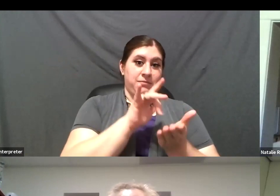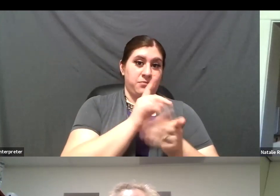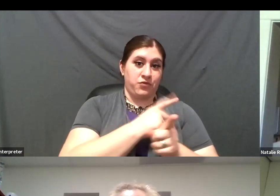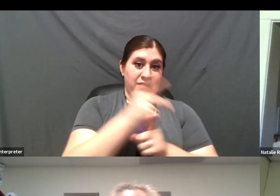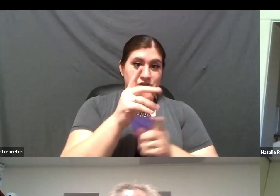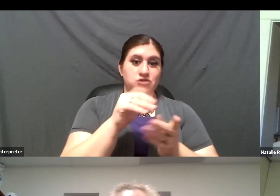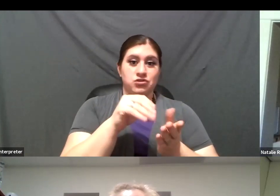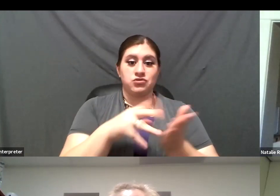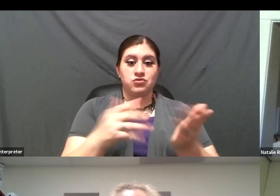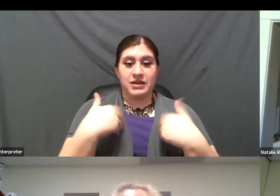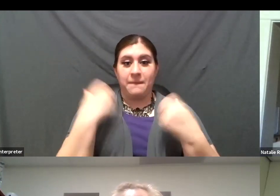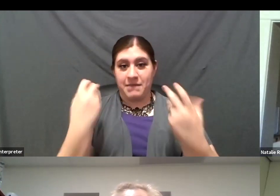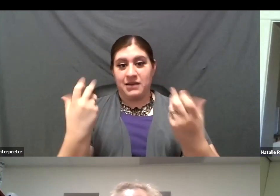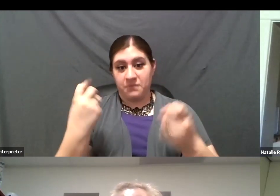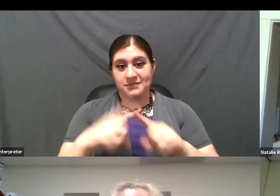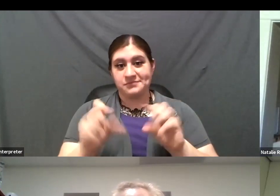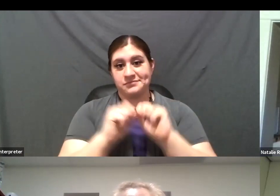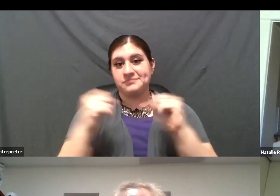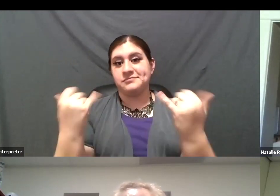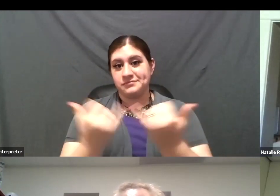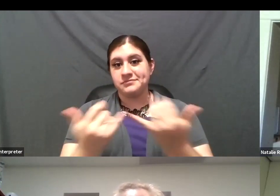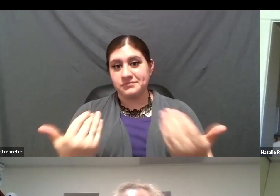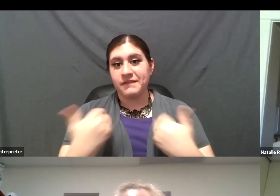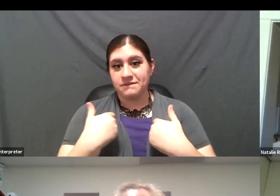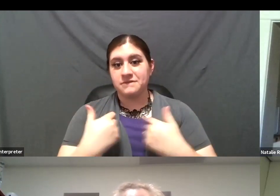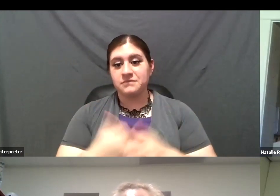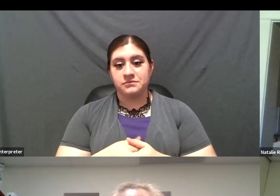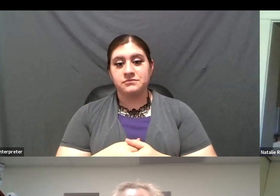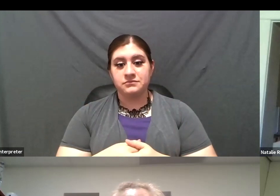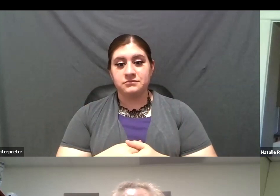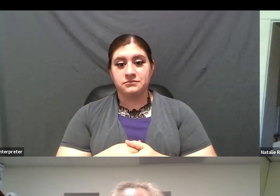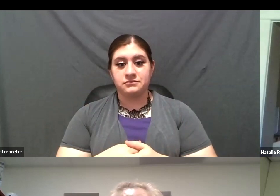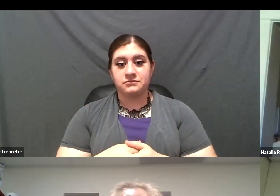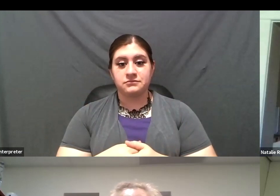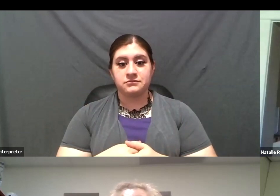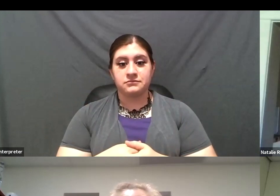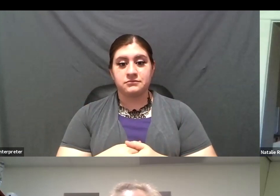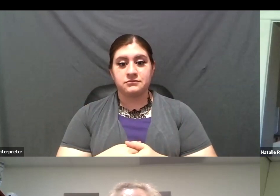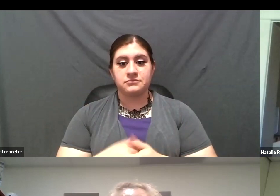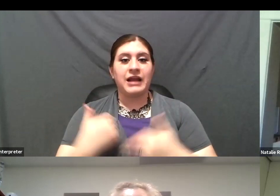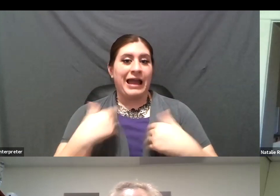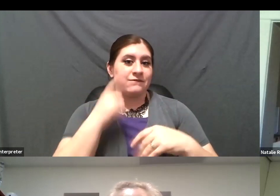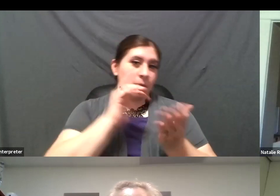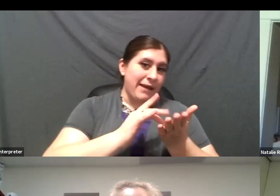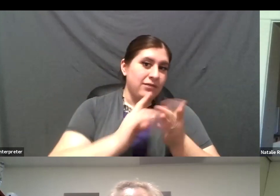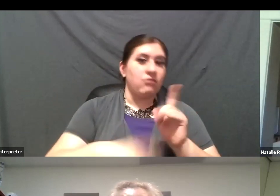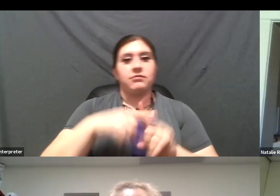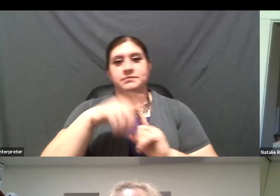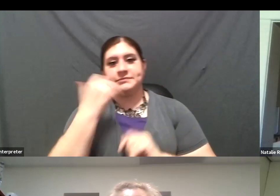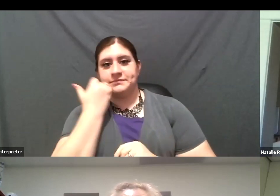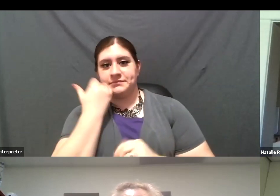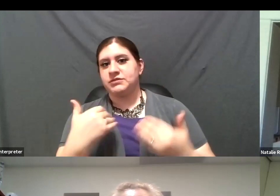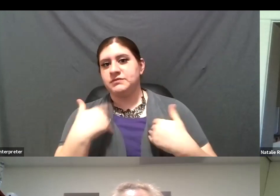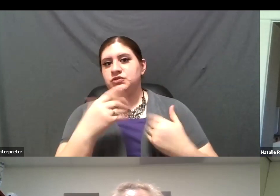of associations, student associations that they participate in. AMSA for the medical students, and the dental students have their